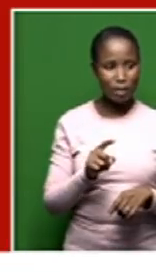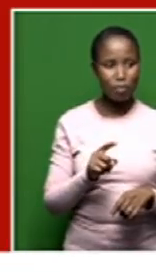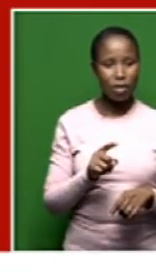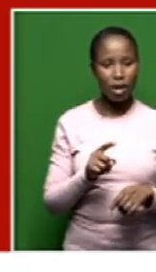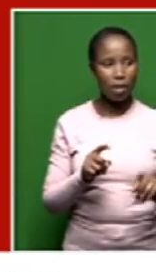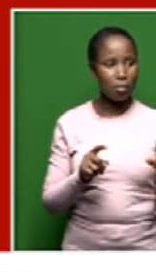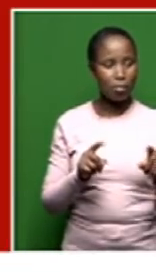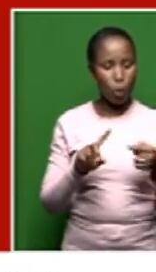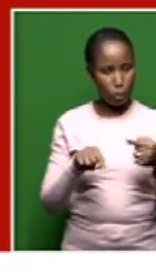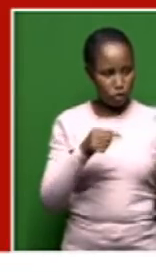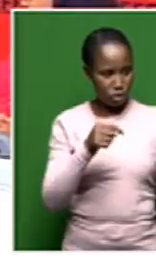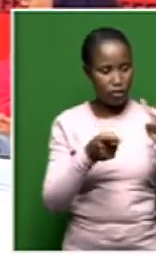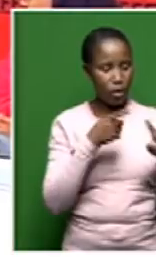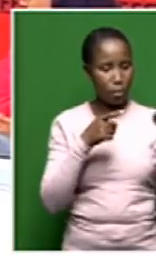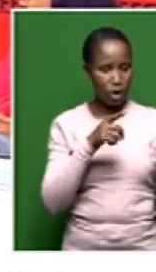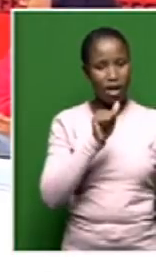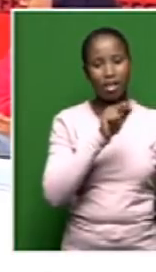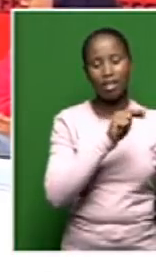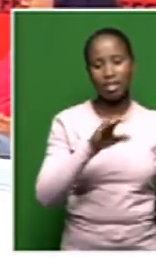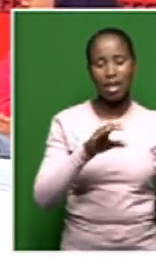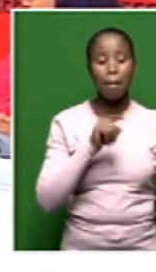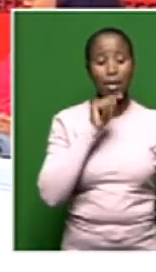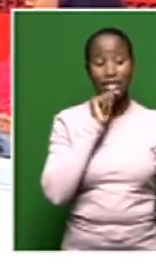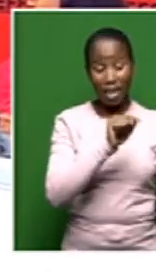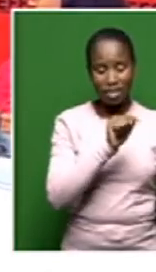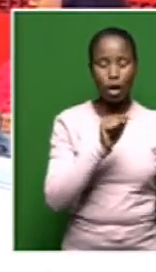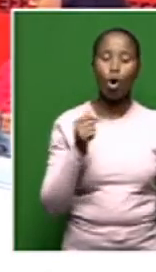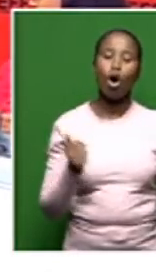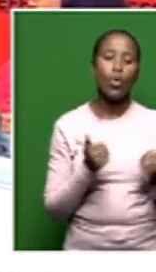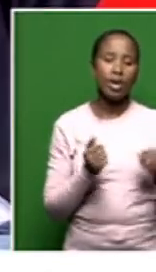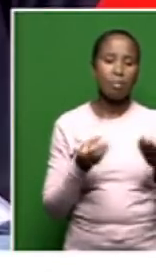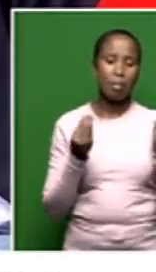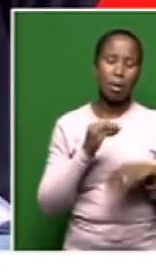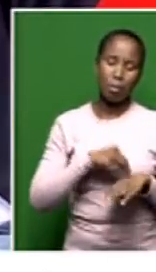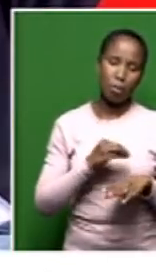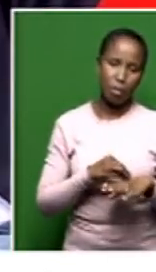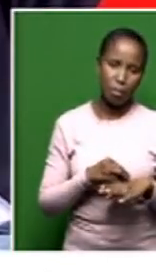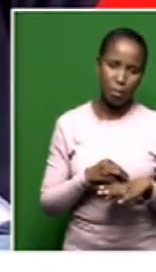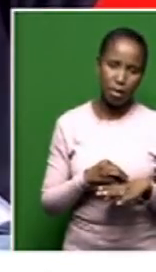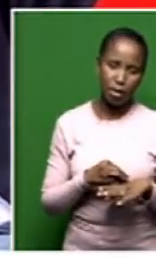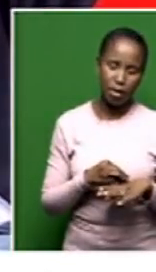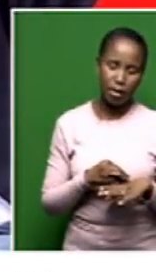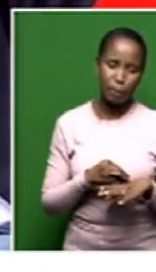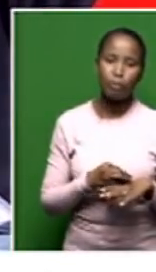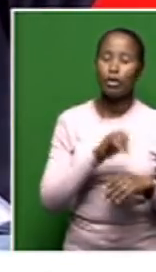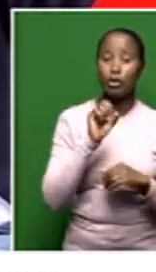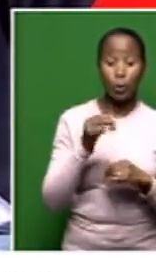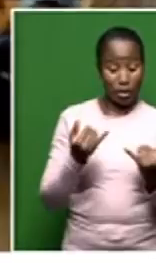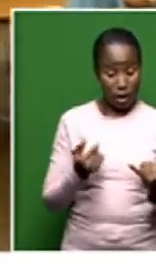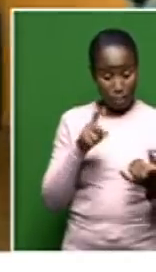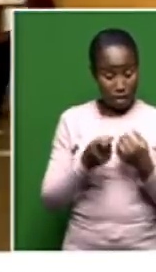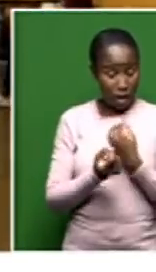ANC. Now, that's already a problem and is, you know, the beginning of instability. So what needs to